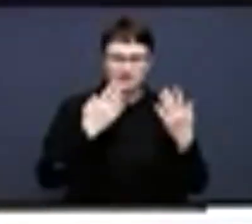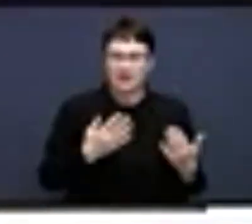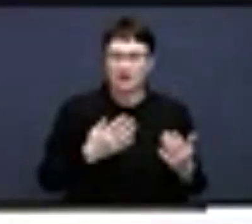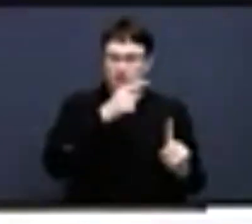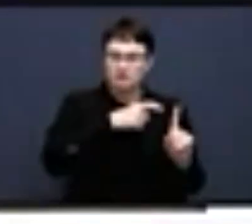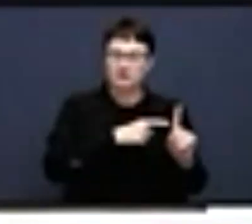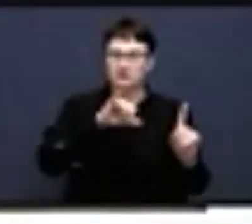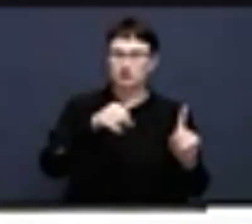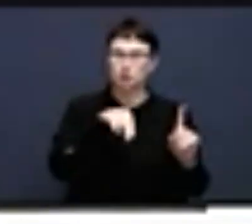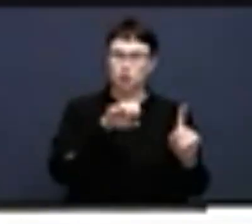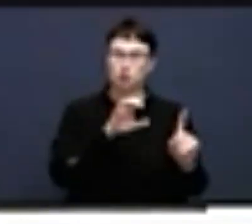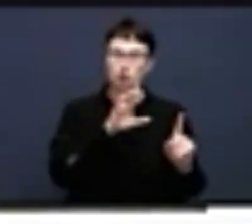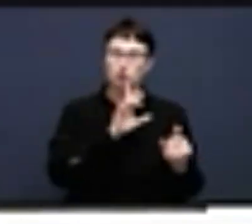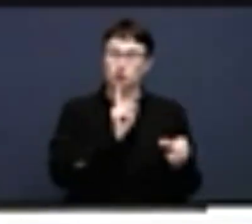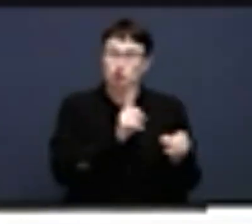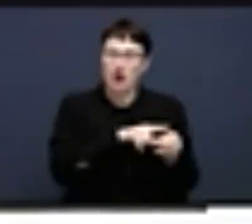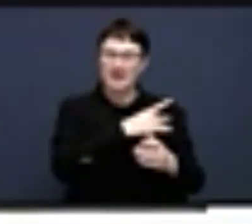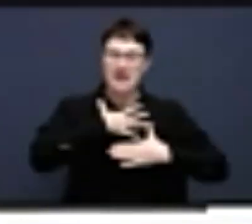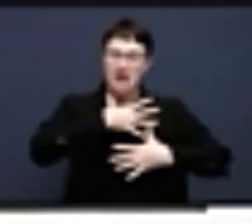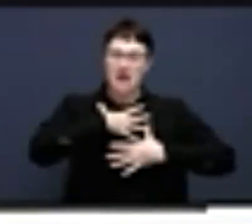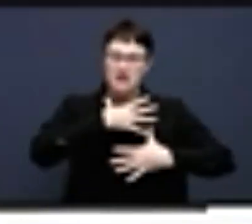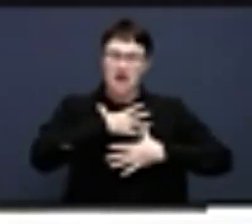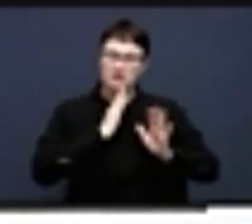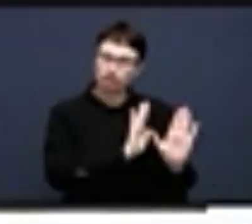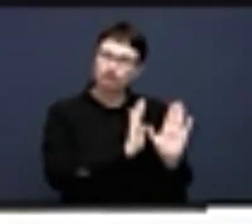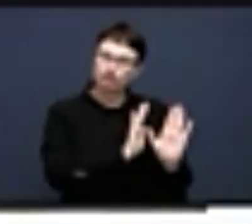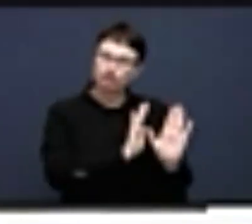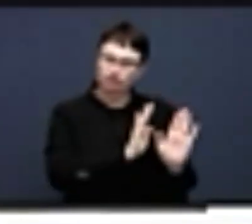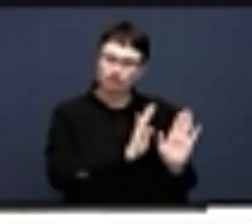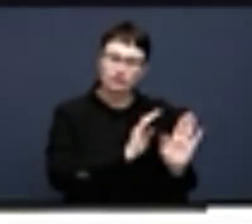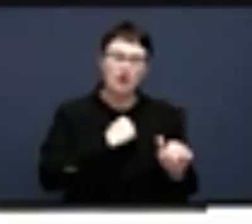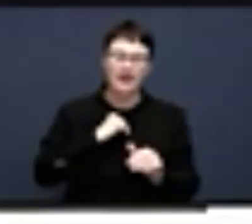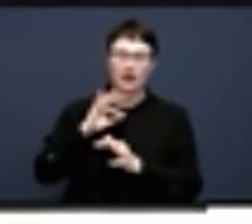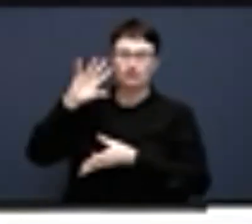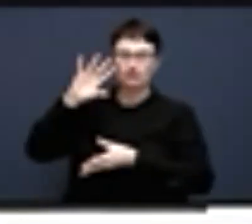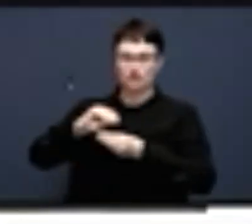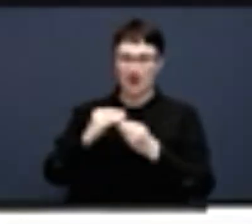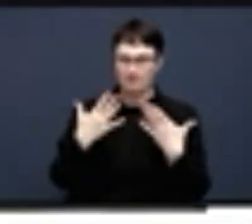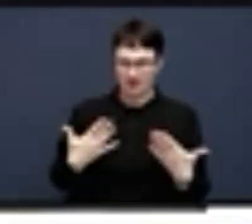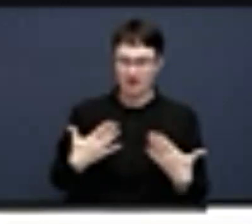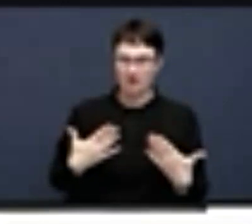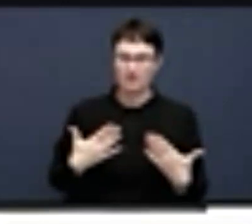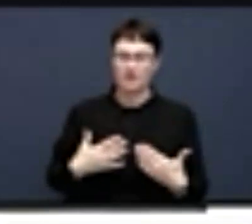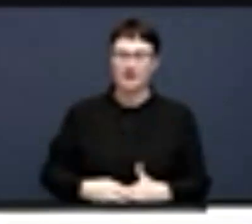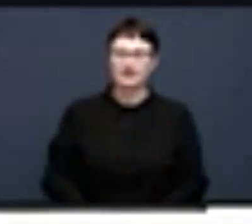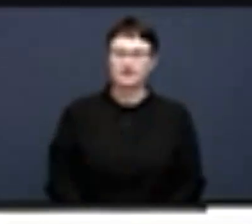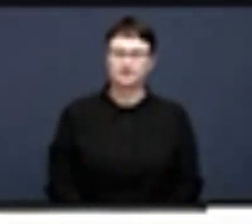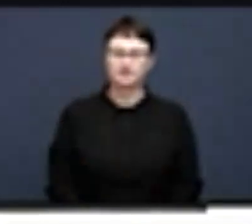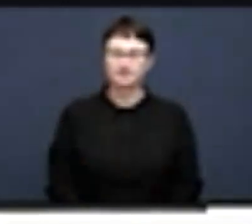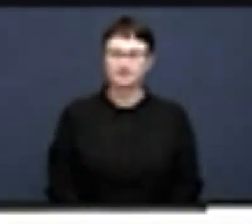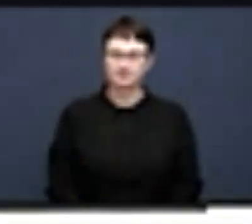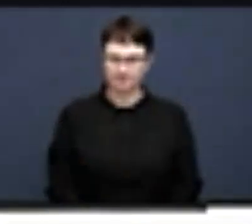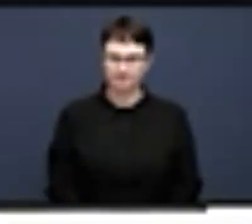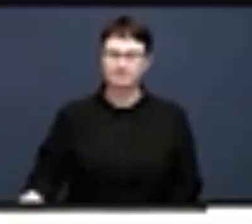do the recap now, and I will try to see if I can change this. Yes, wow. Low tech, so